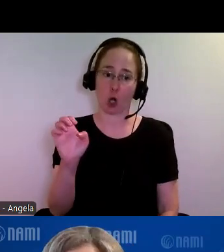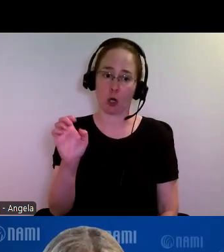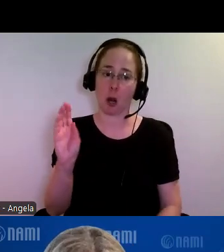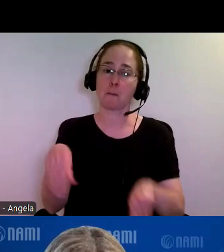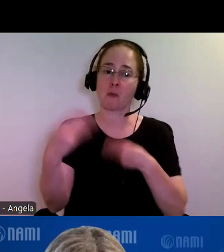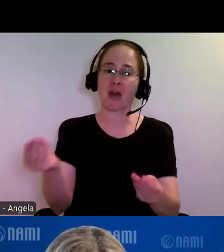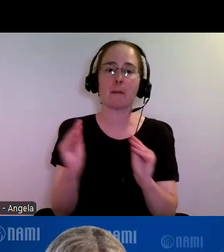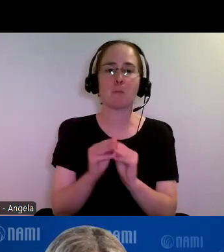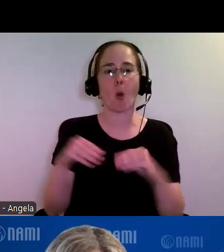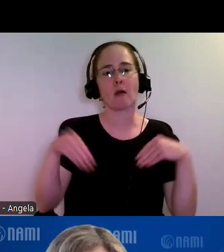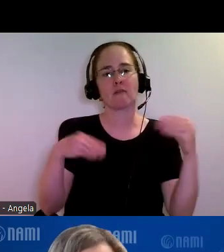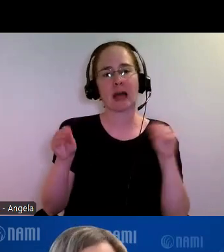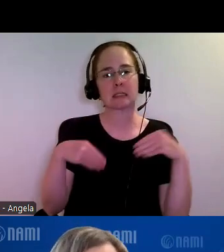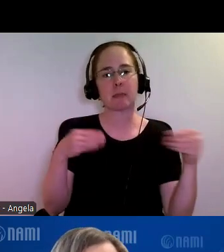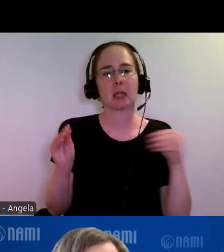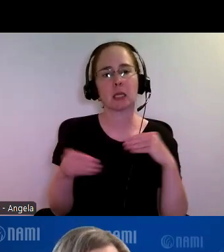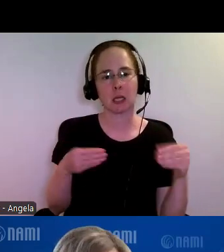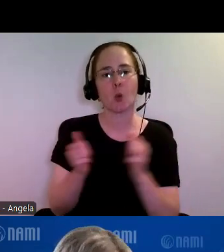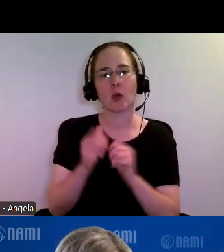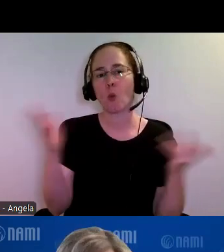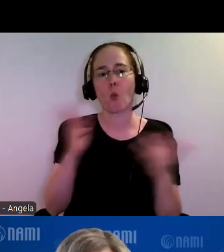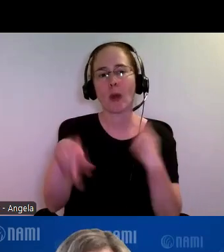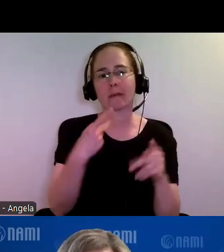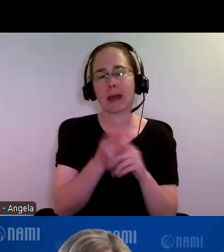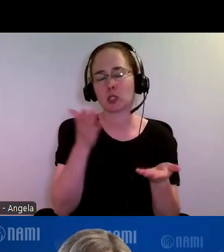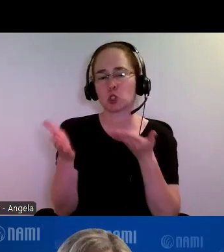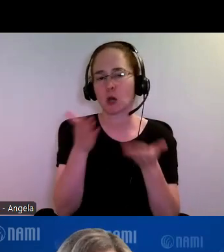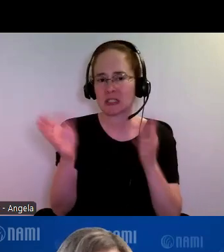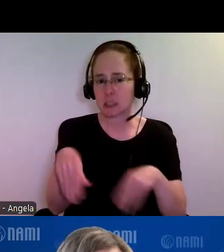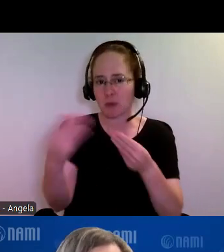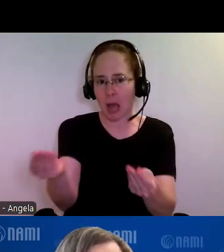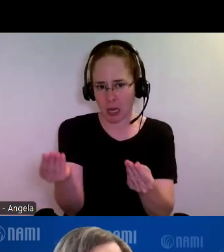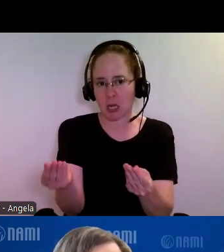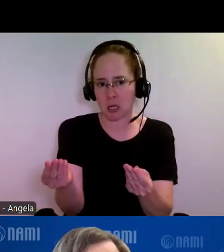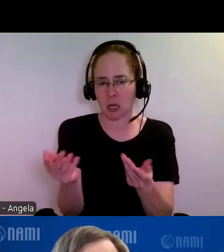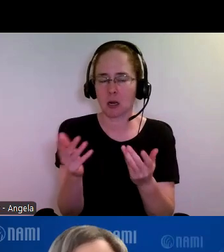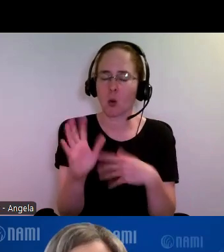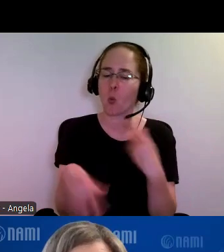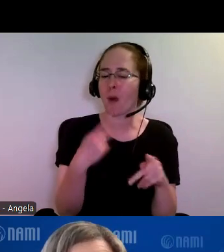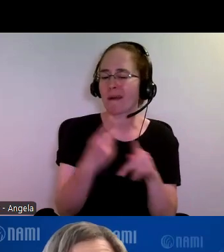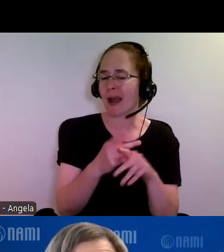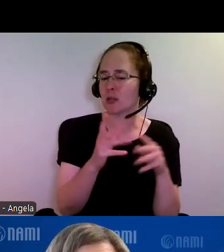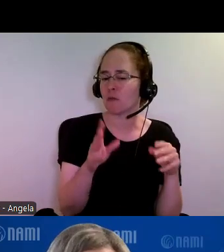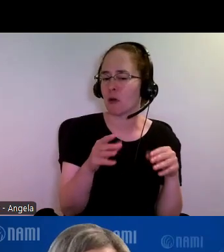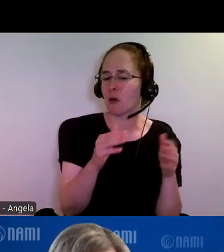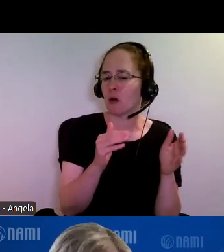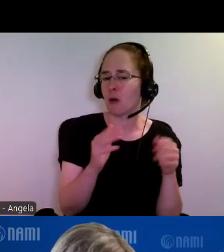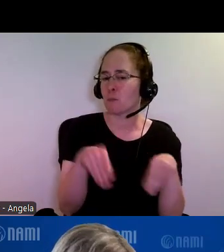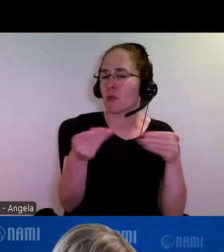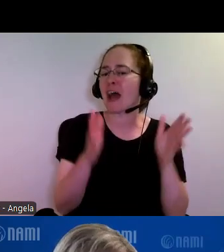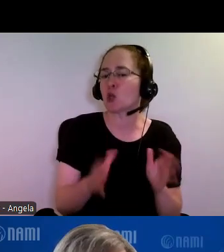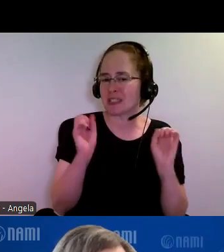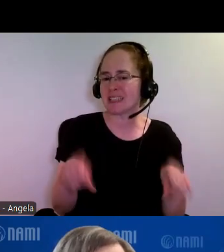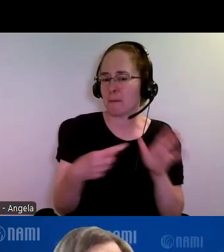more flexibility into the type of services that are provided and the type of providers that can bill